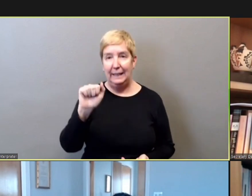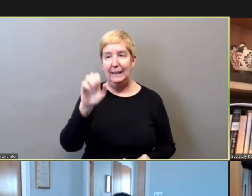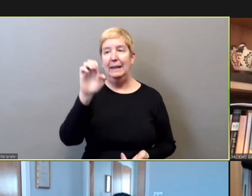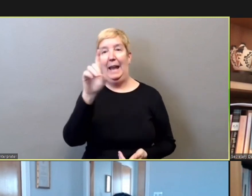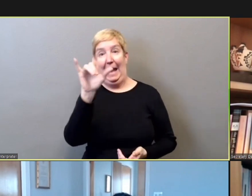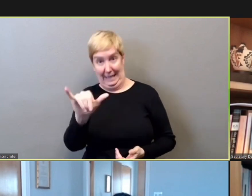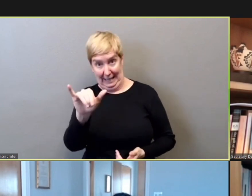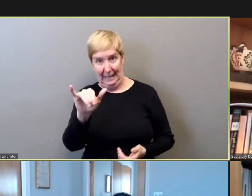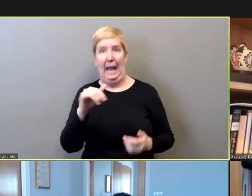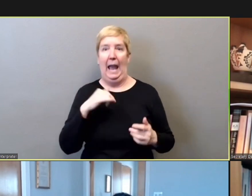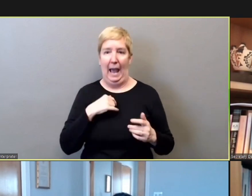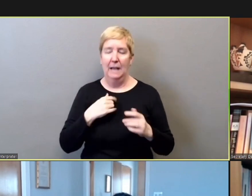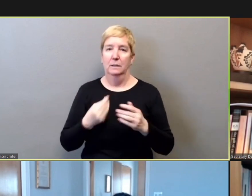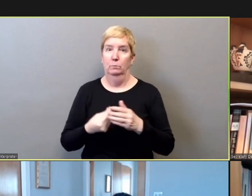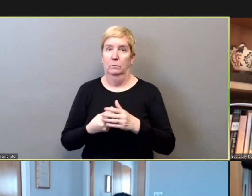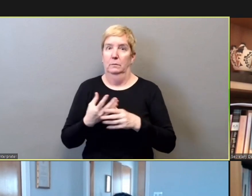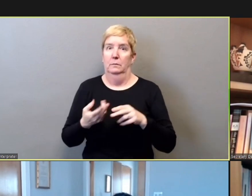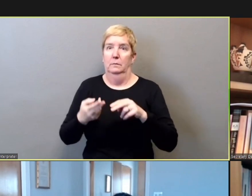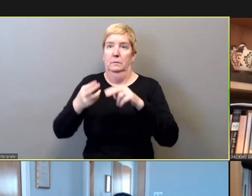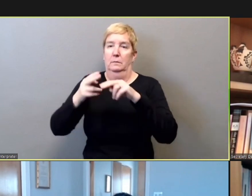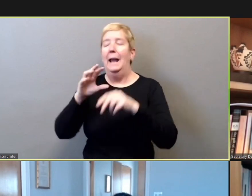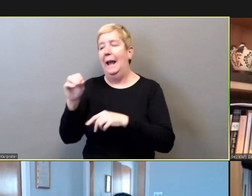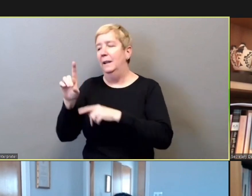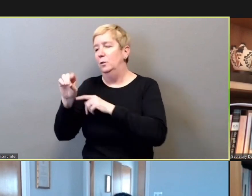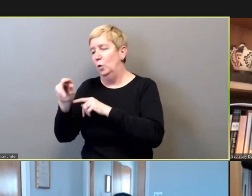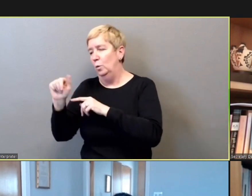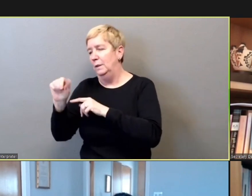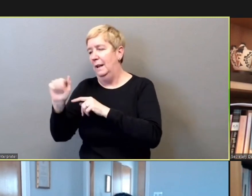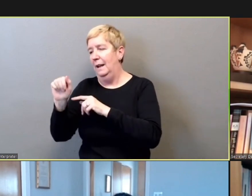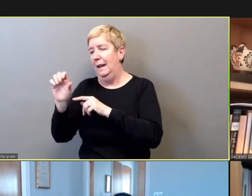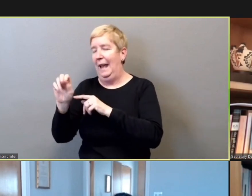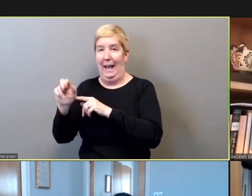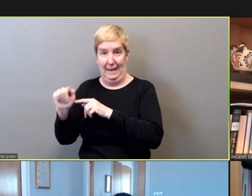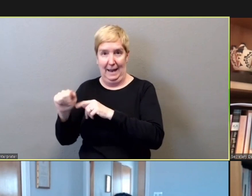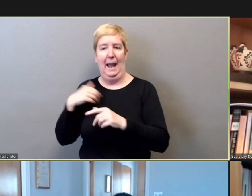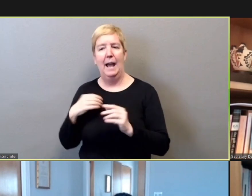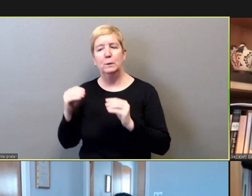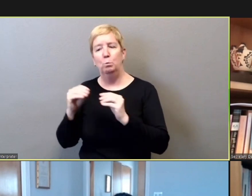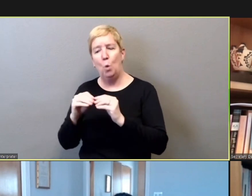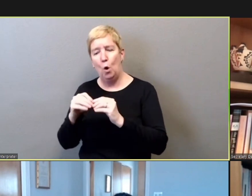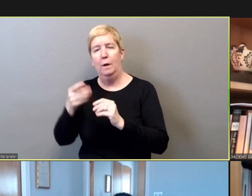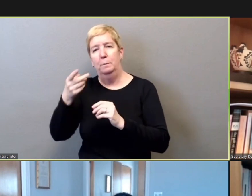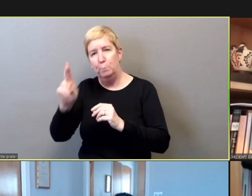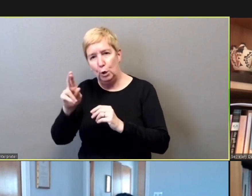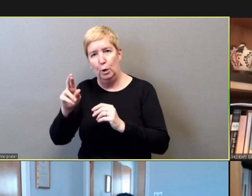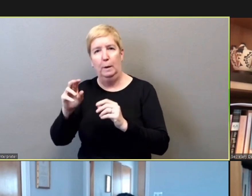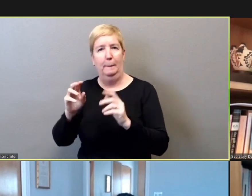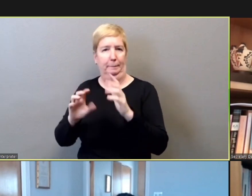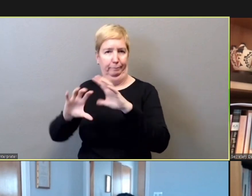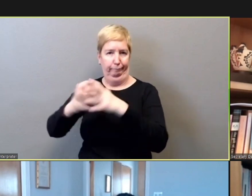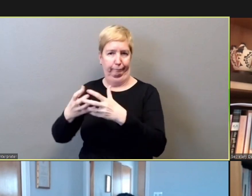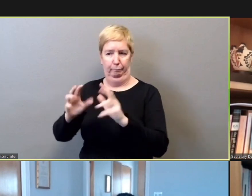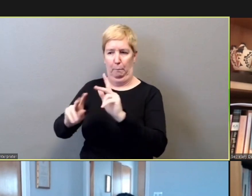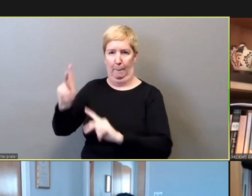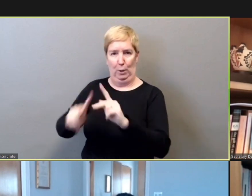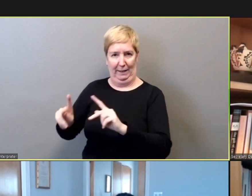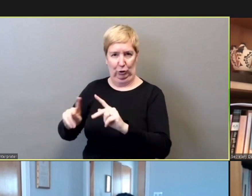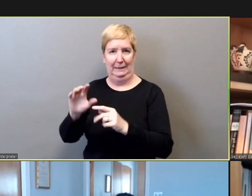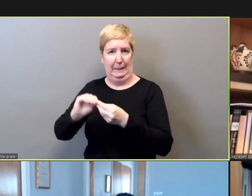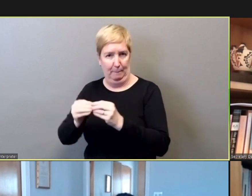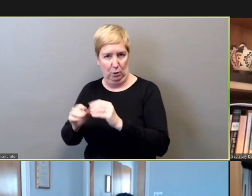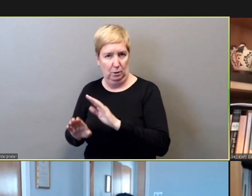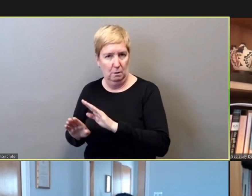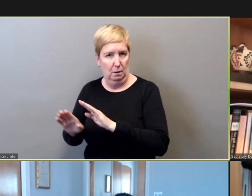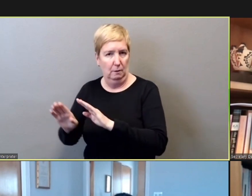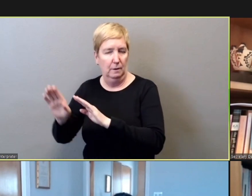and a few other counties, such as Doña Ana, have higher per capita case counts, and then it has a note at the end that reads, and I'm quoting,